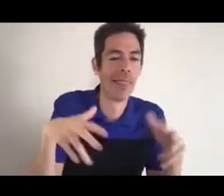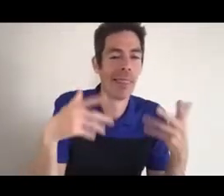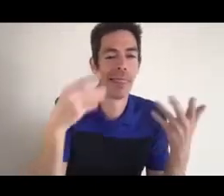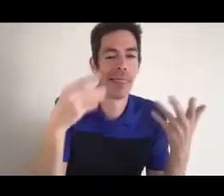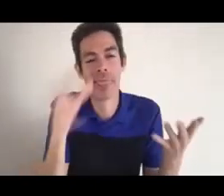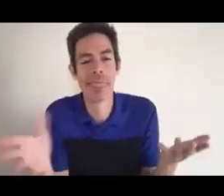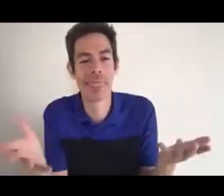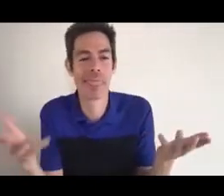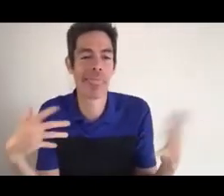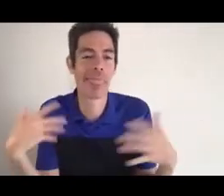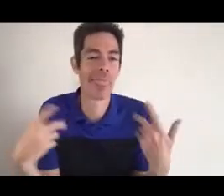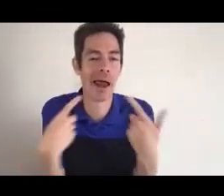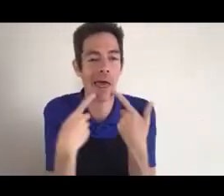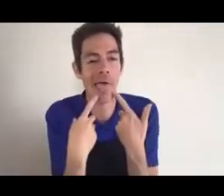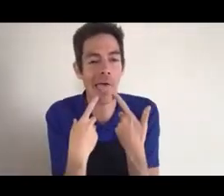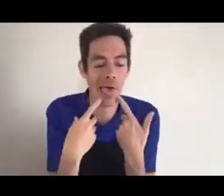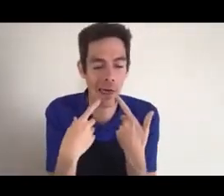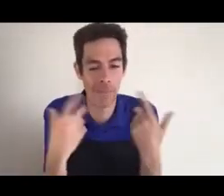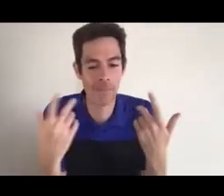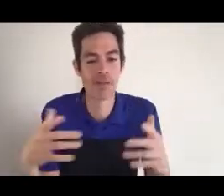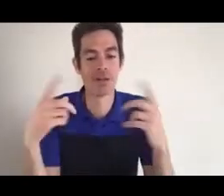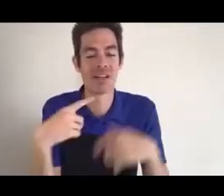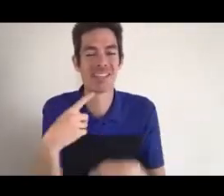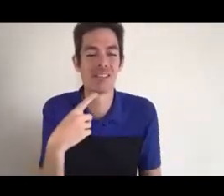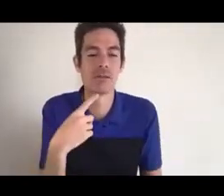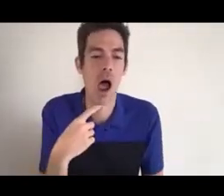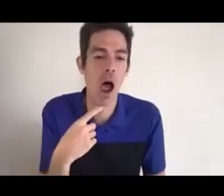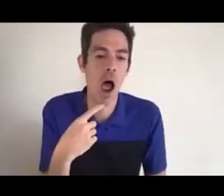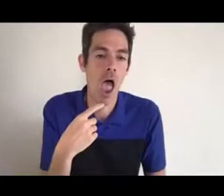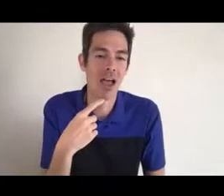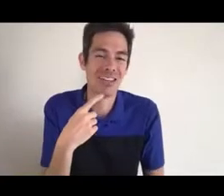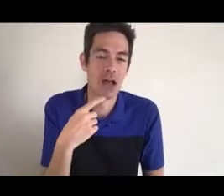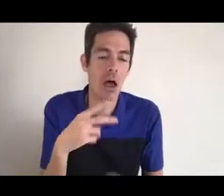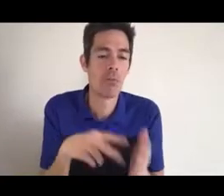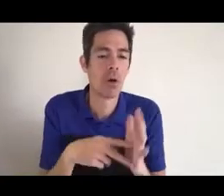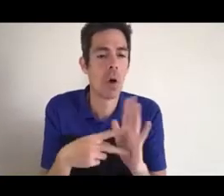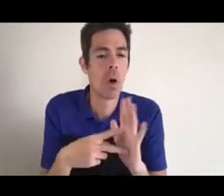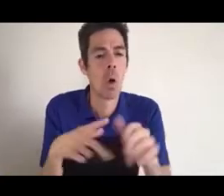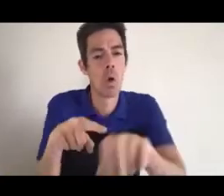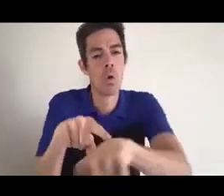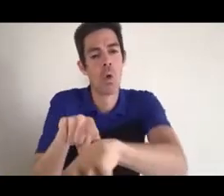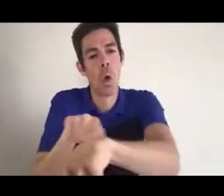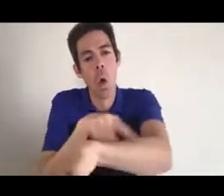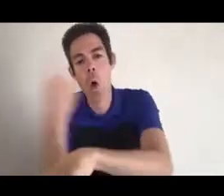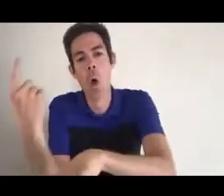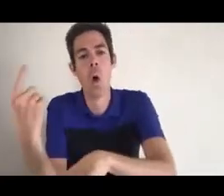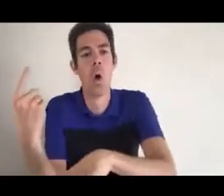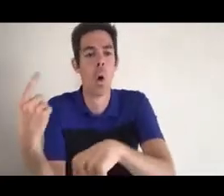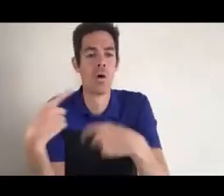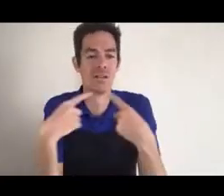is messy, careless, awkward, so it's your tongue out face. And then your sta,